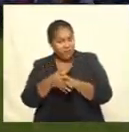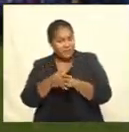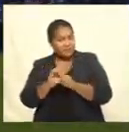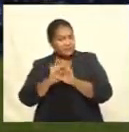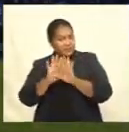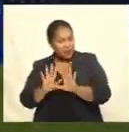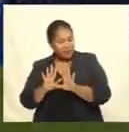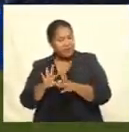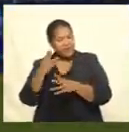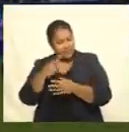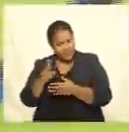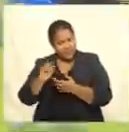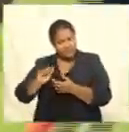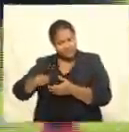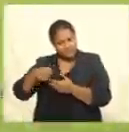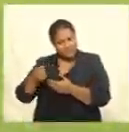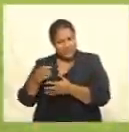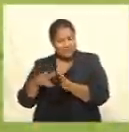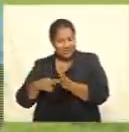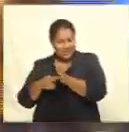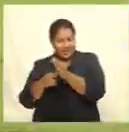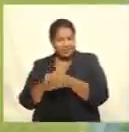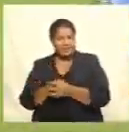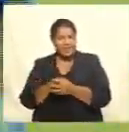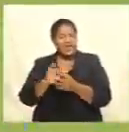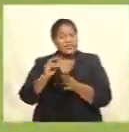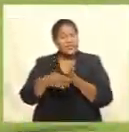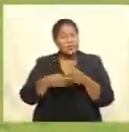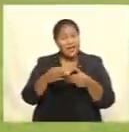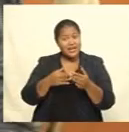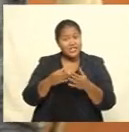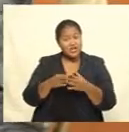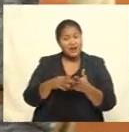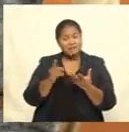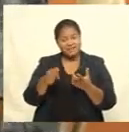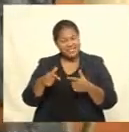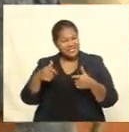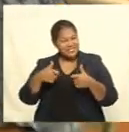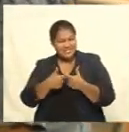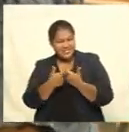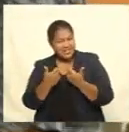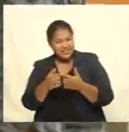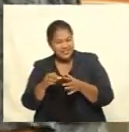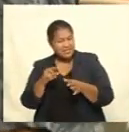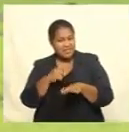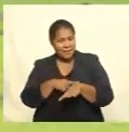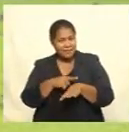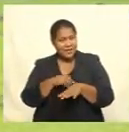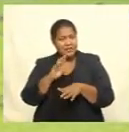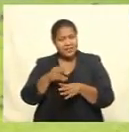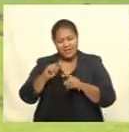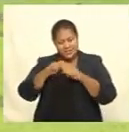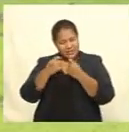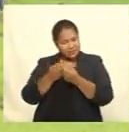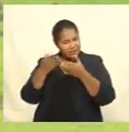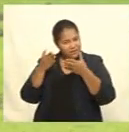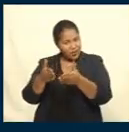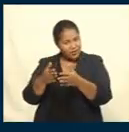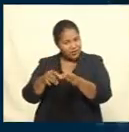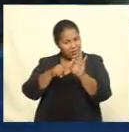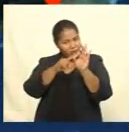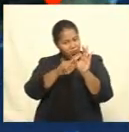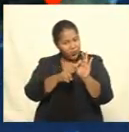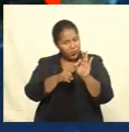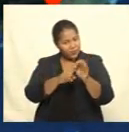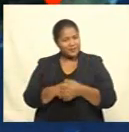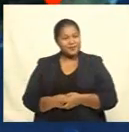resume. Manager Nemani Tuifangalele says despite these challenging times, the team remains focused on its goals. I